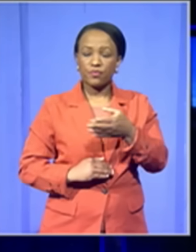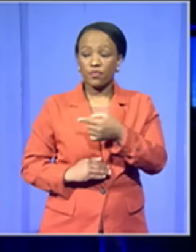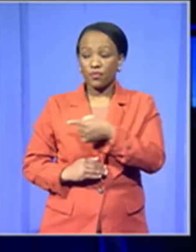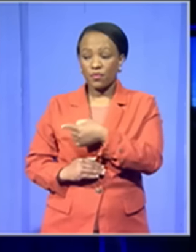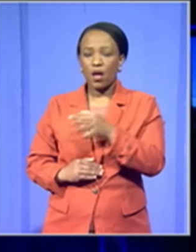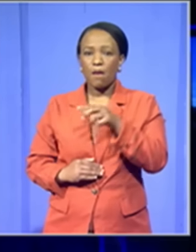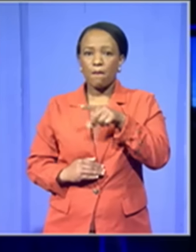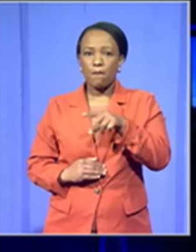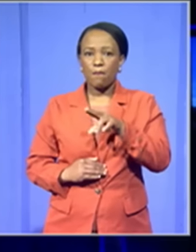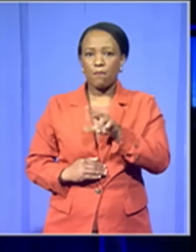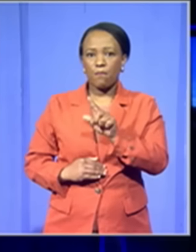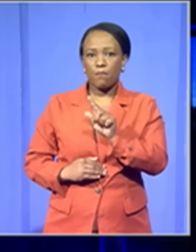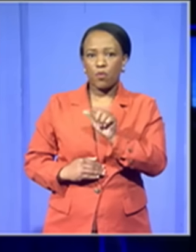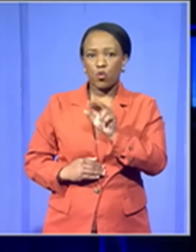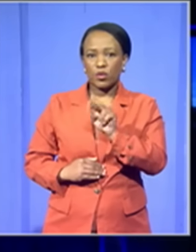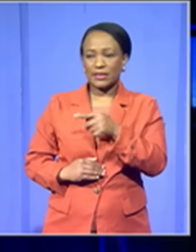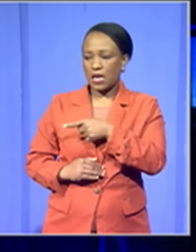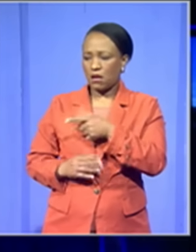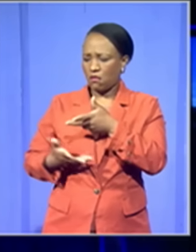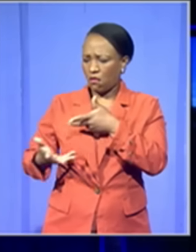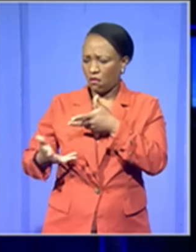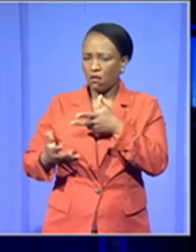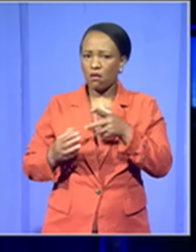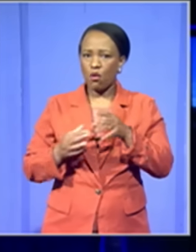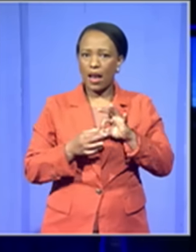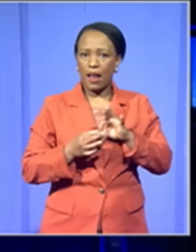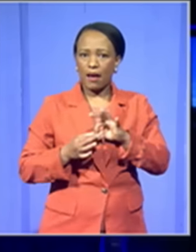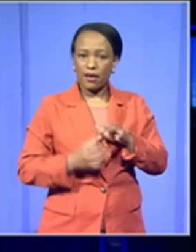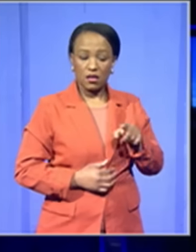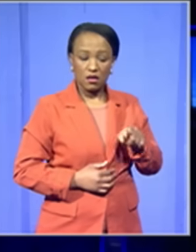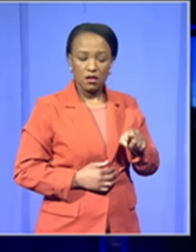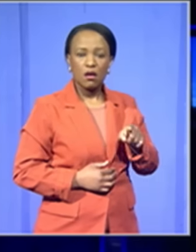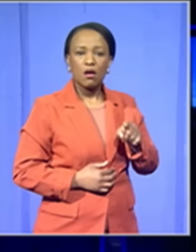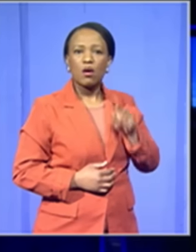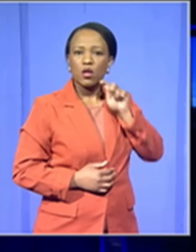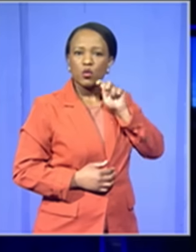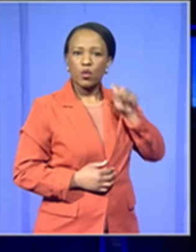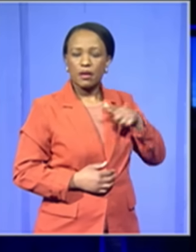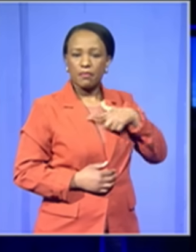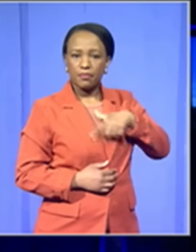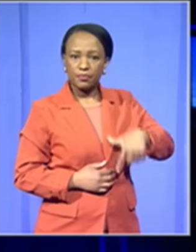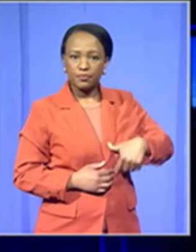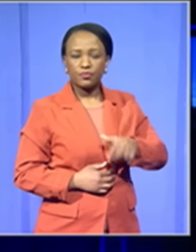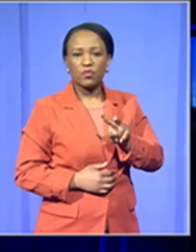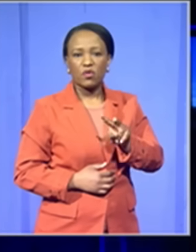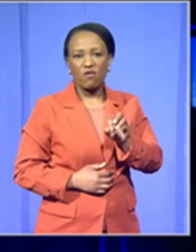ka dipuisano tse tobileng mopresidente wa Ukraine le Volodymyr Zelensky.